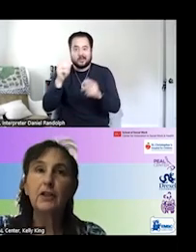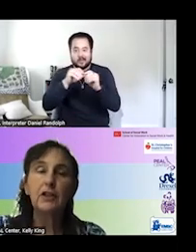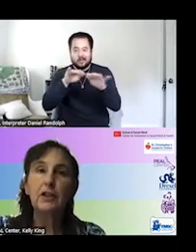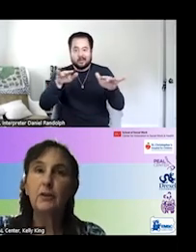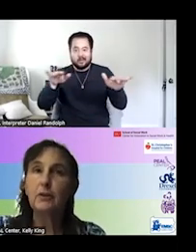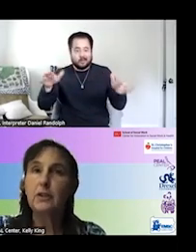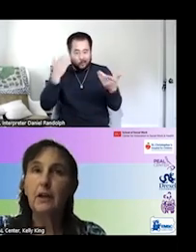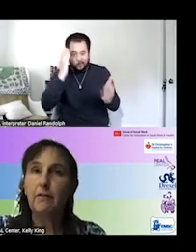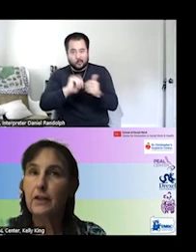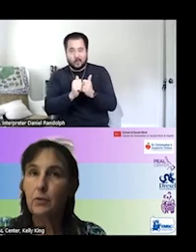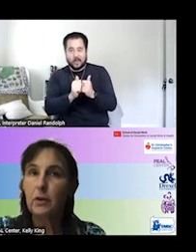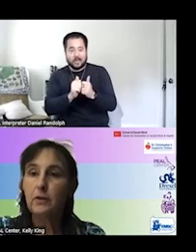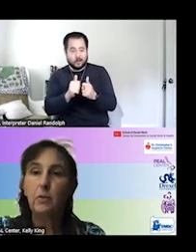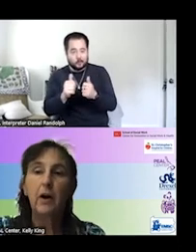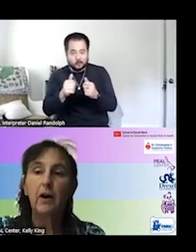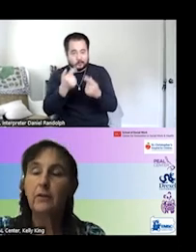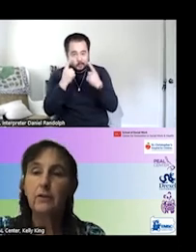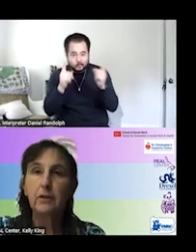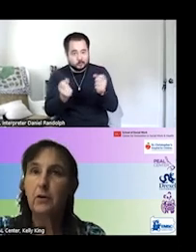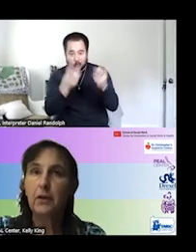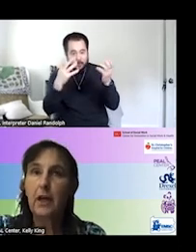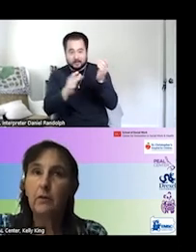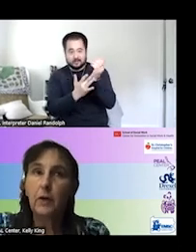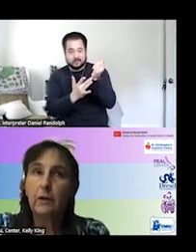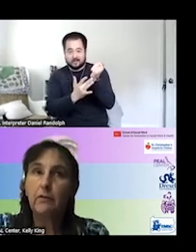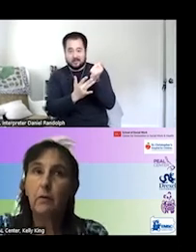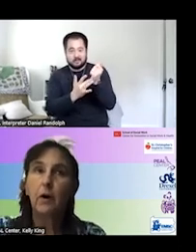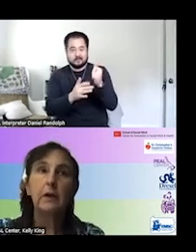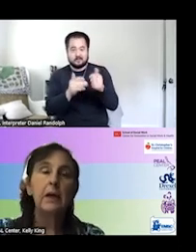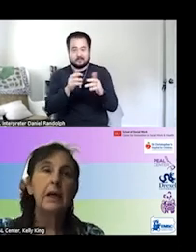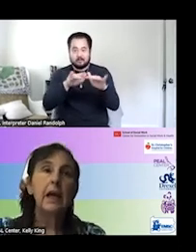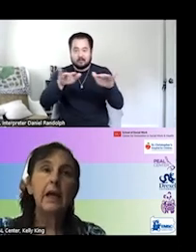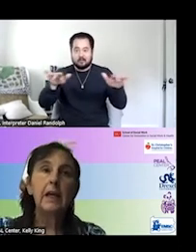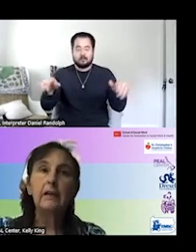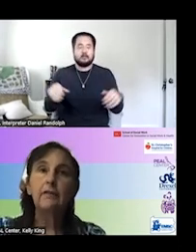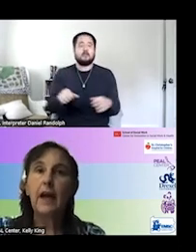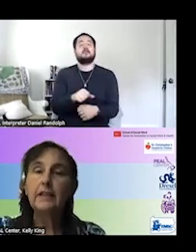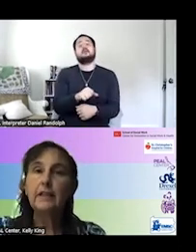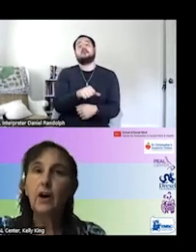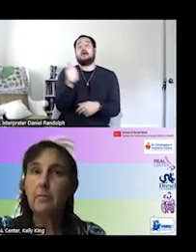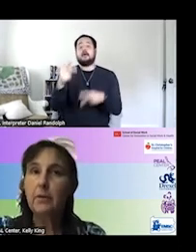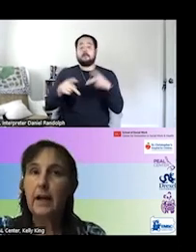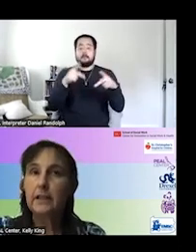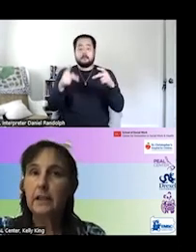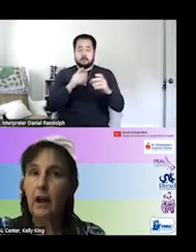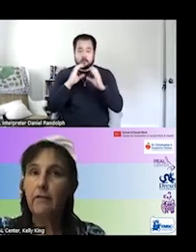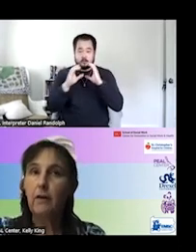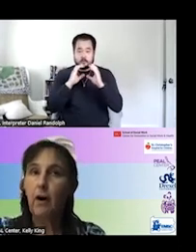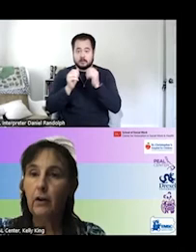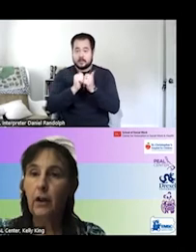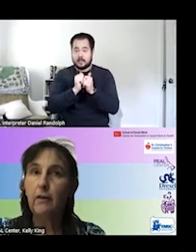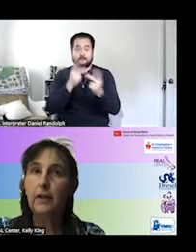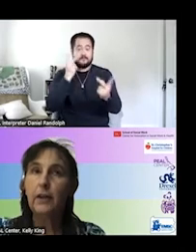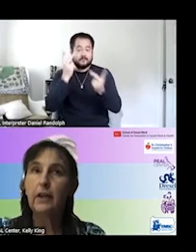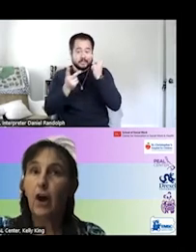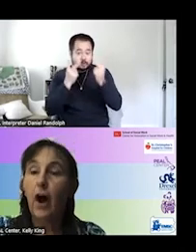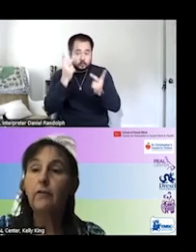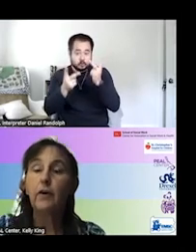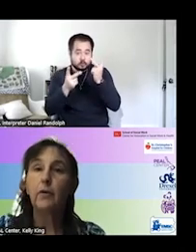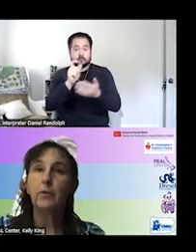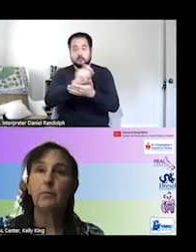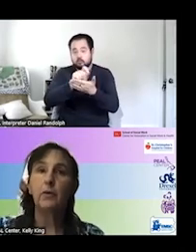Luz mentioned, use visuals while others communicate in written form. And if that isn't complex enough, all of